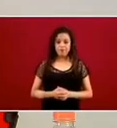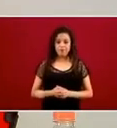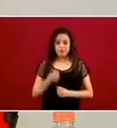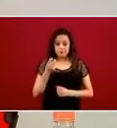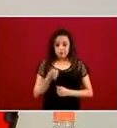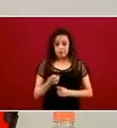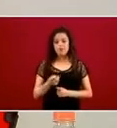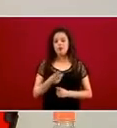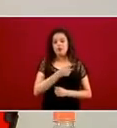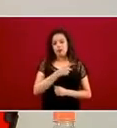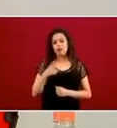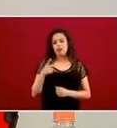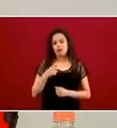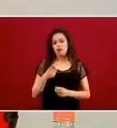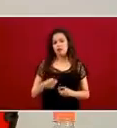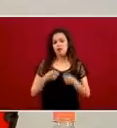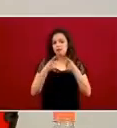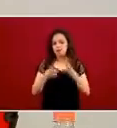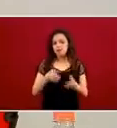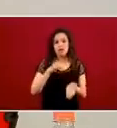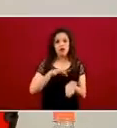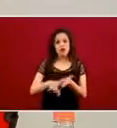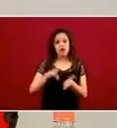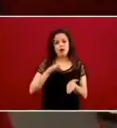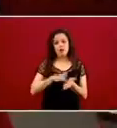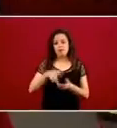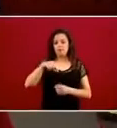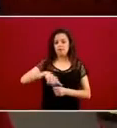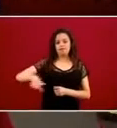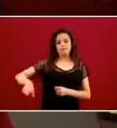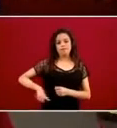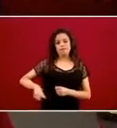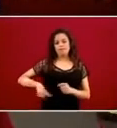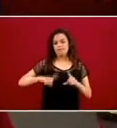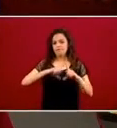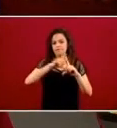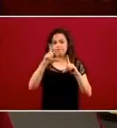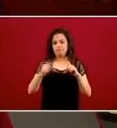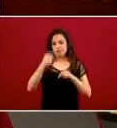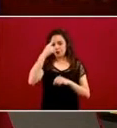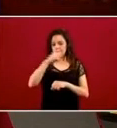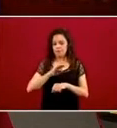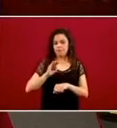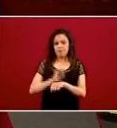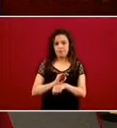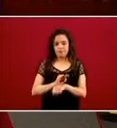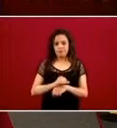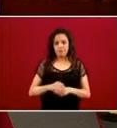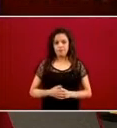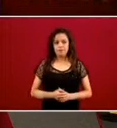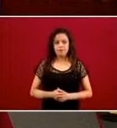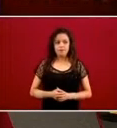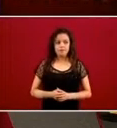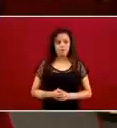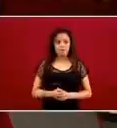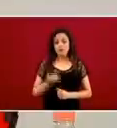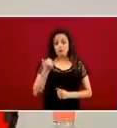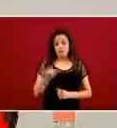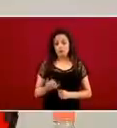participate in this program are gonna be exposed to a higher amount of risk that normal, and of course they have to be